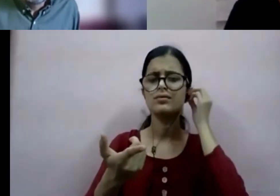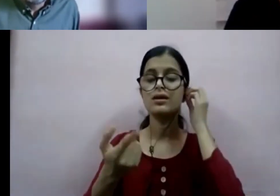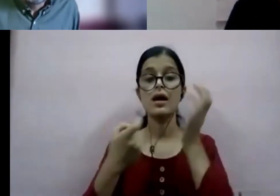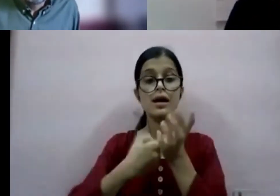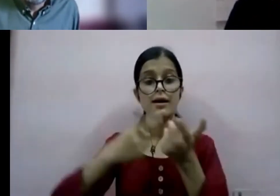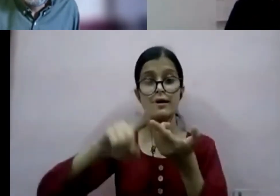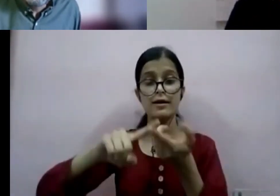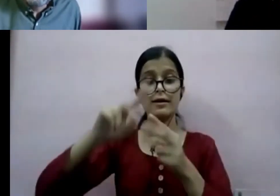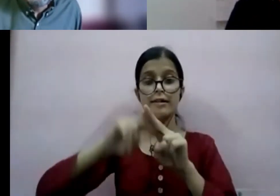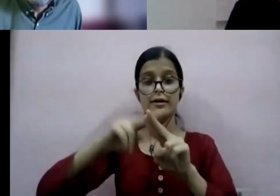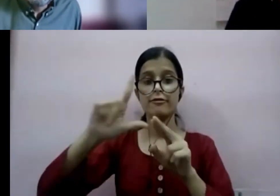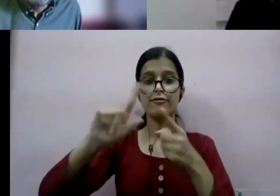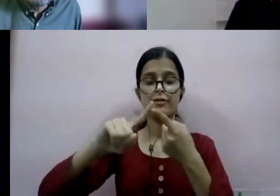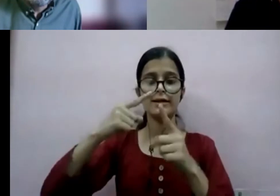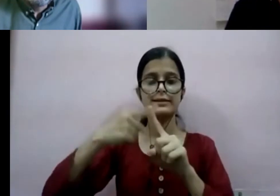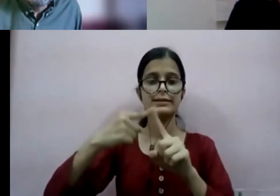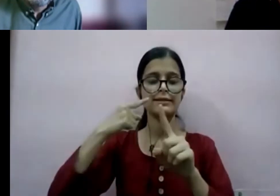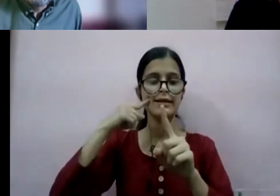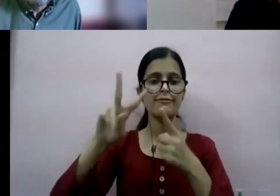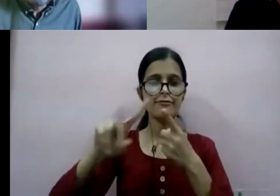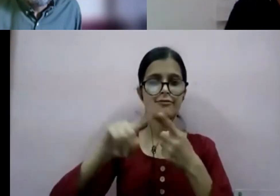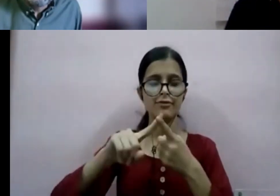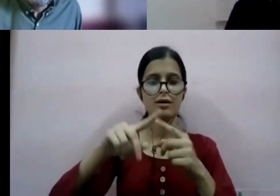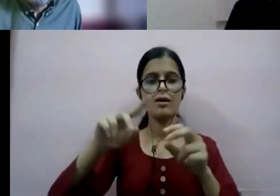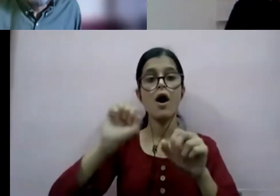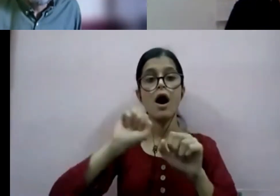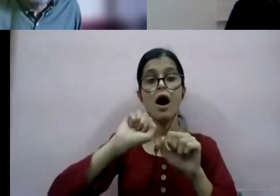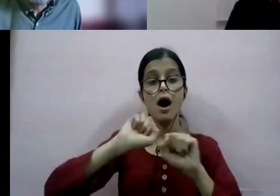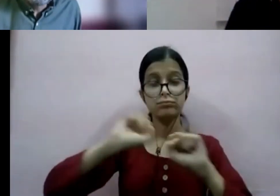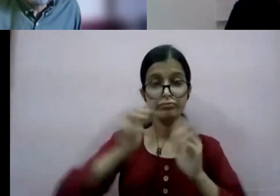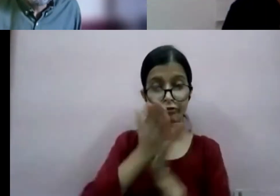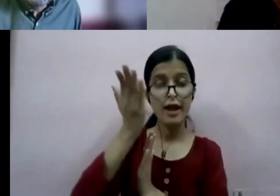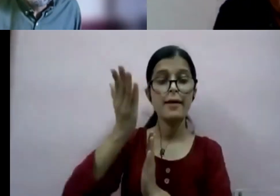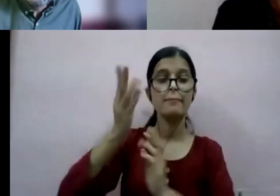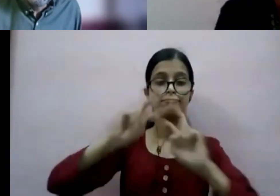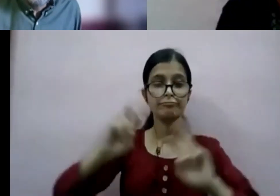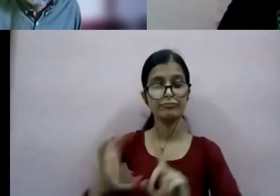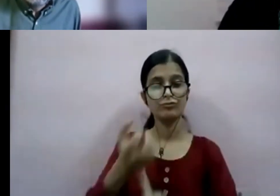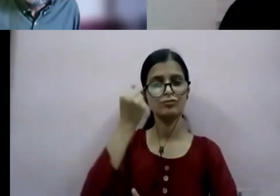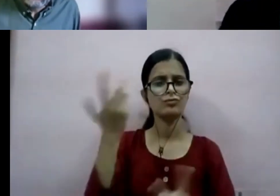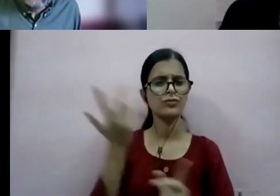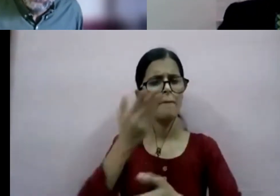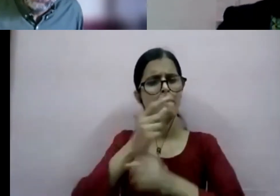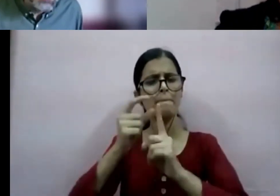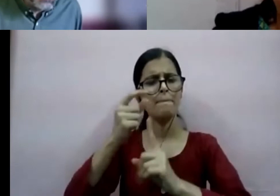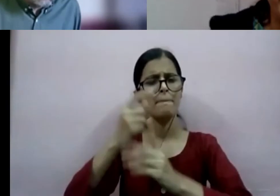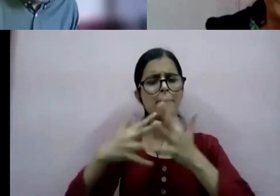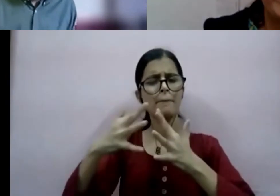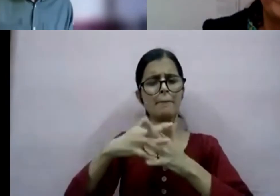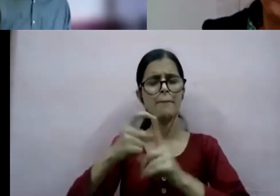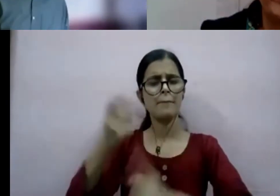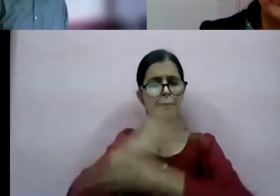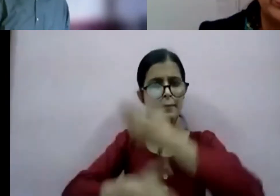approach to research when the person doing the research is a person with disability. So I think that this